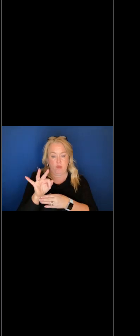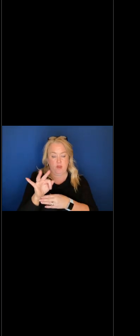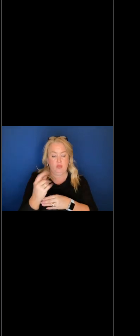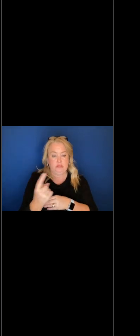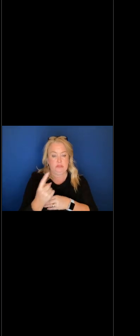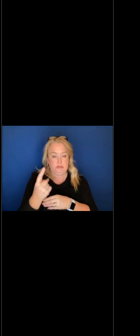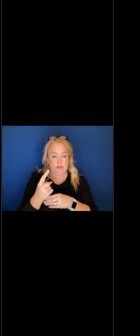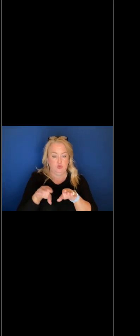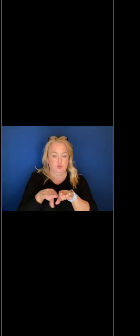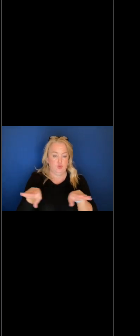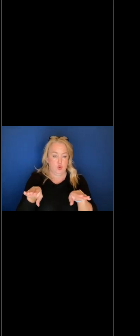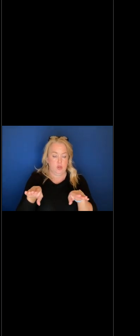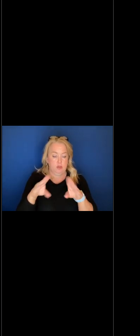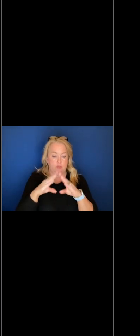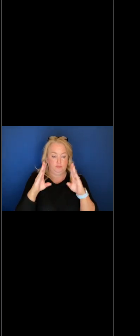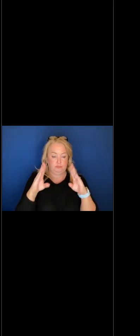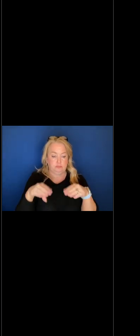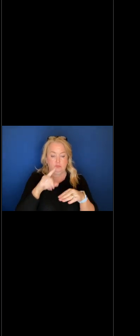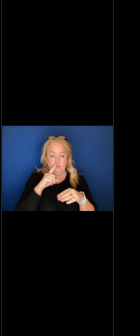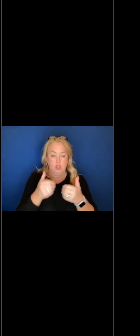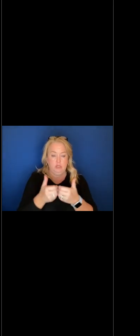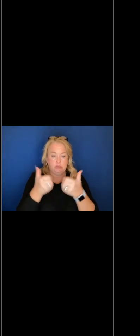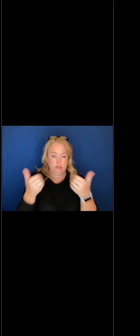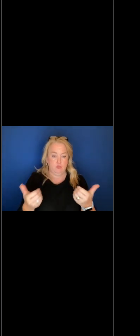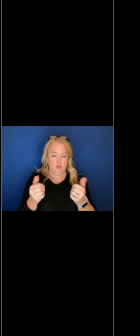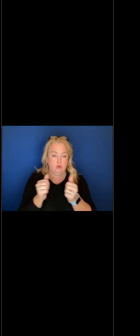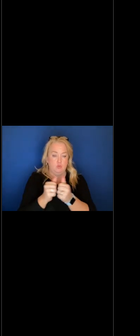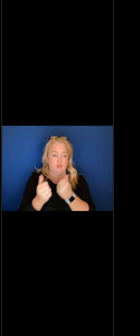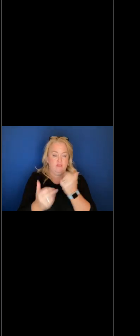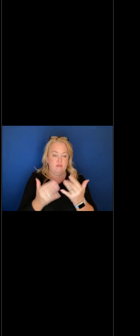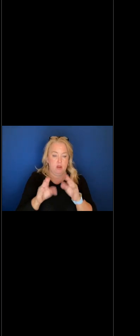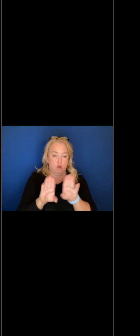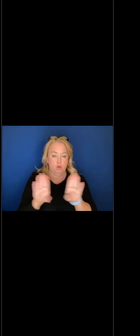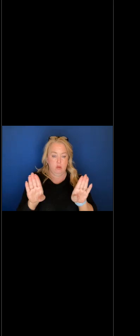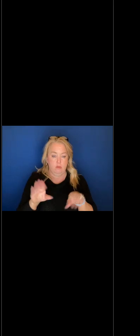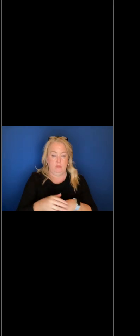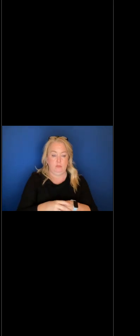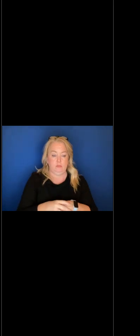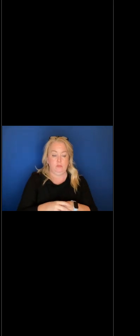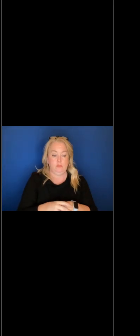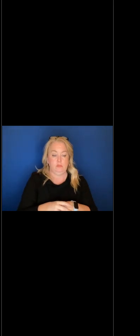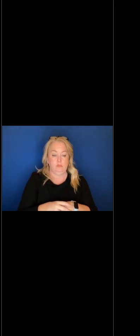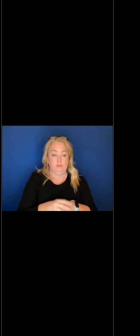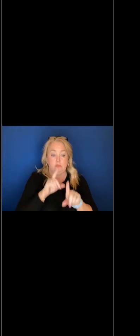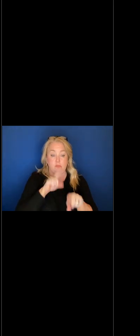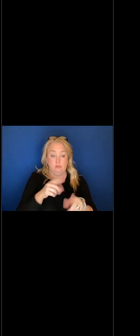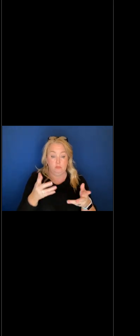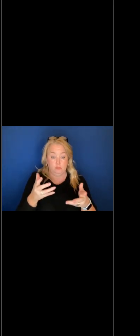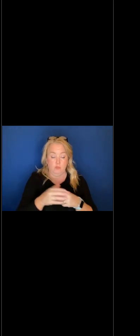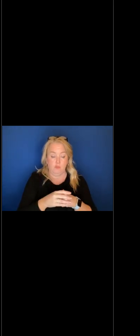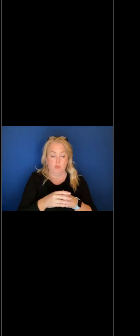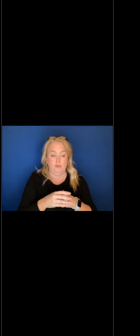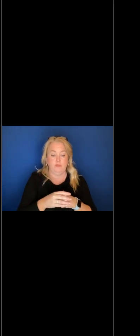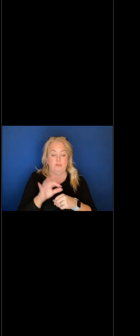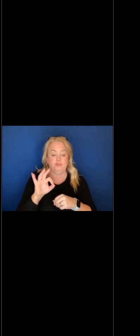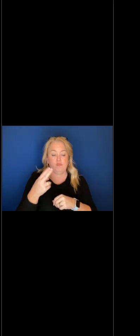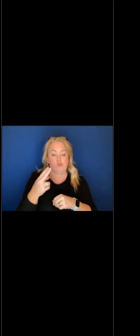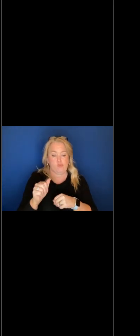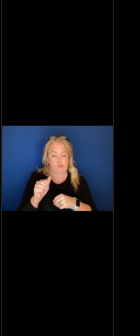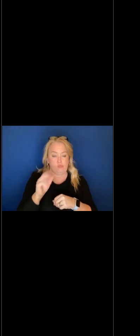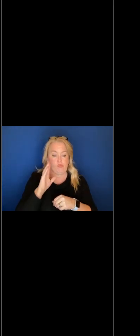single-story dwelling units are separated by firewalls? The answer is the Fair Housing Act would